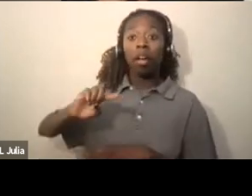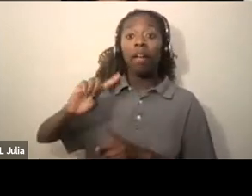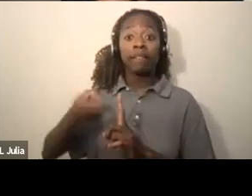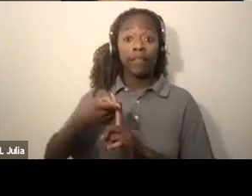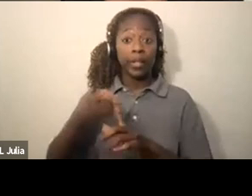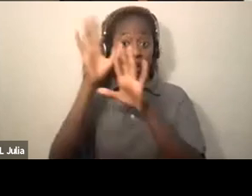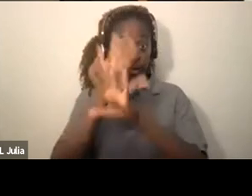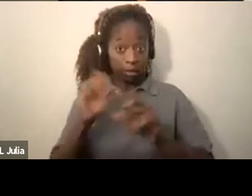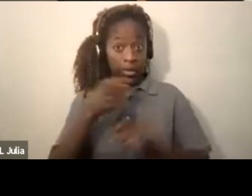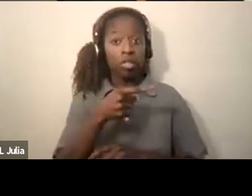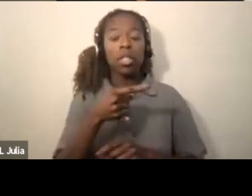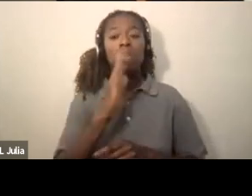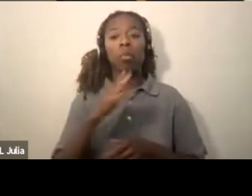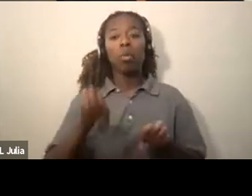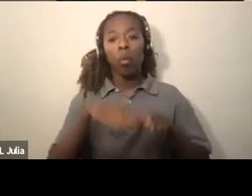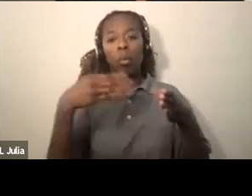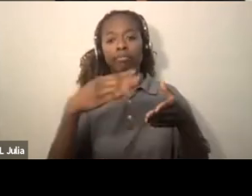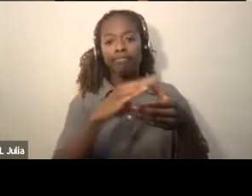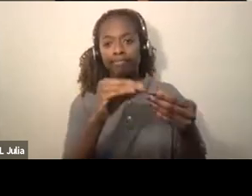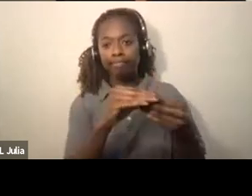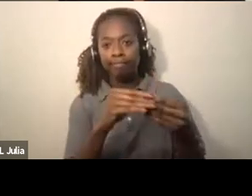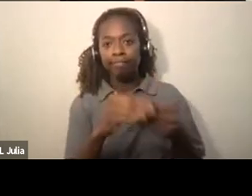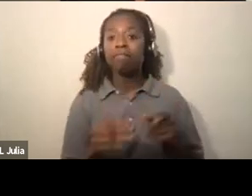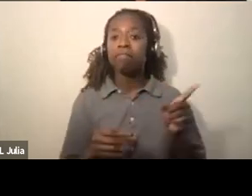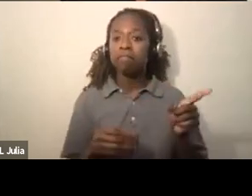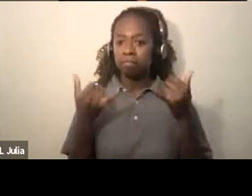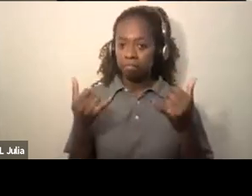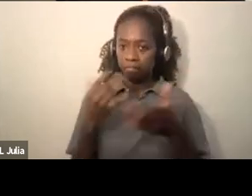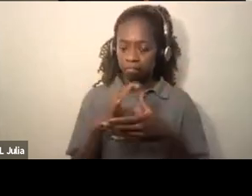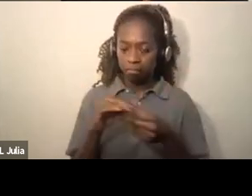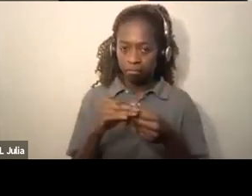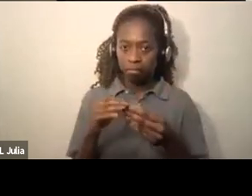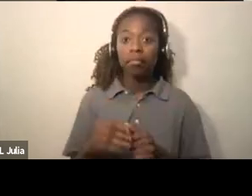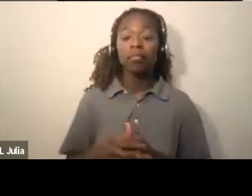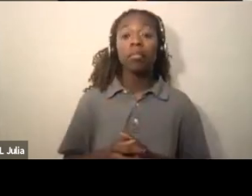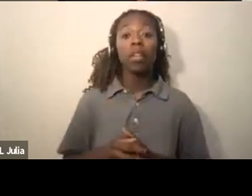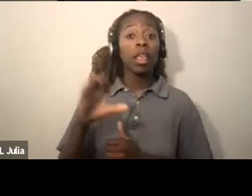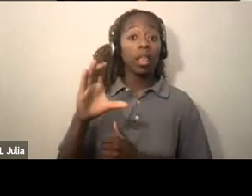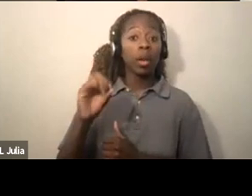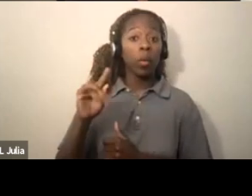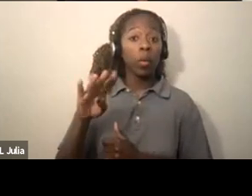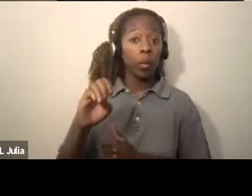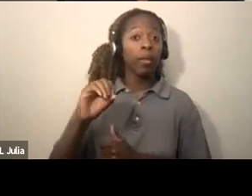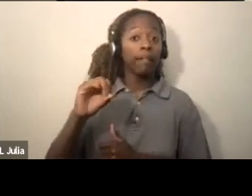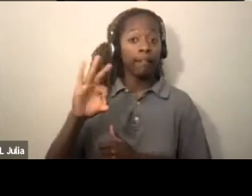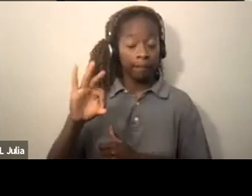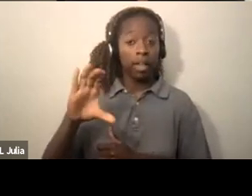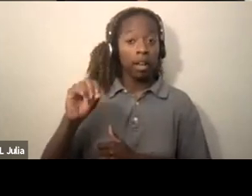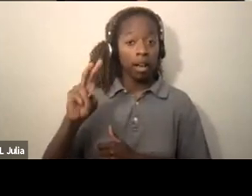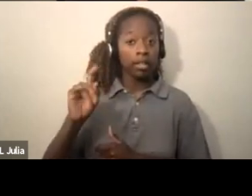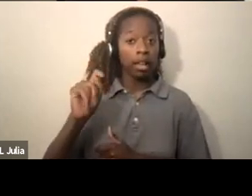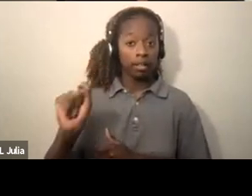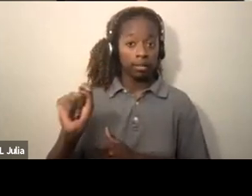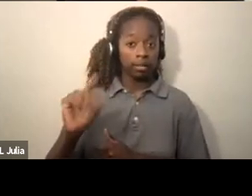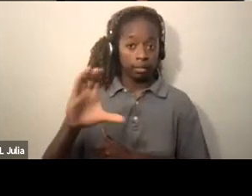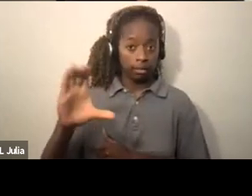provide opening remarks thank you madam chair the code of conduct is a really important document that